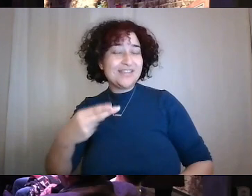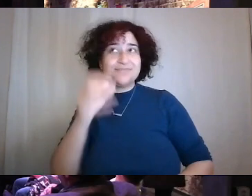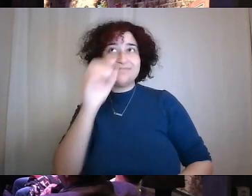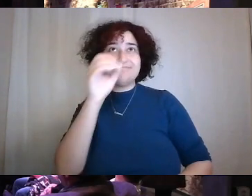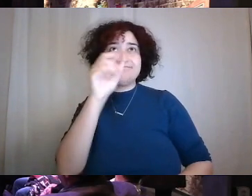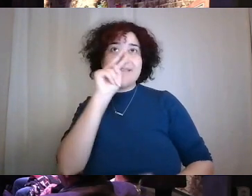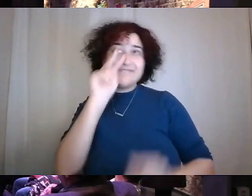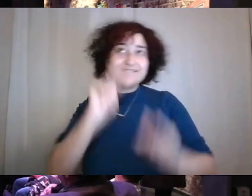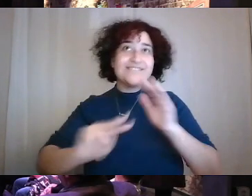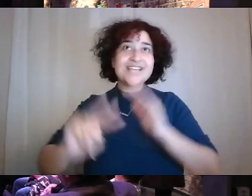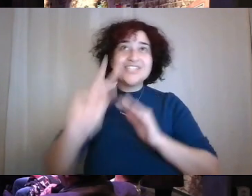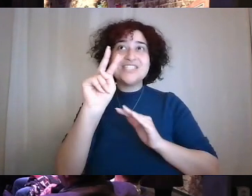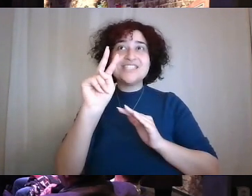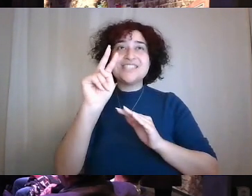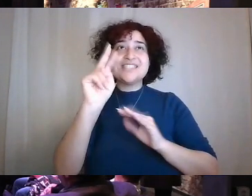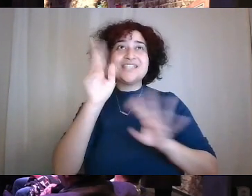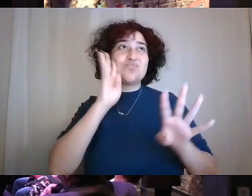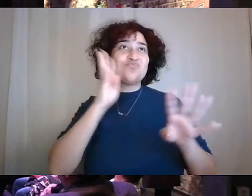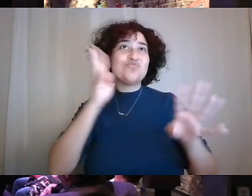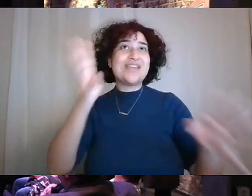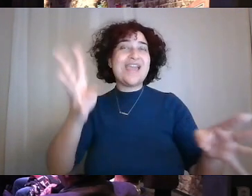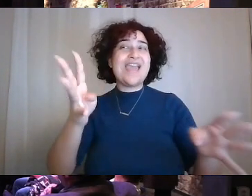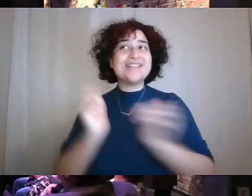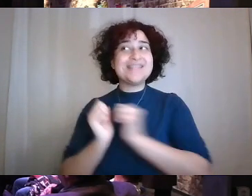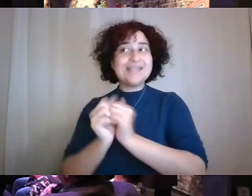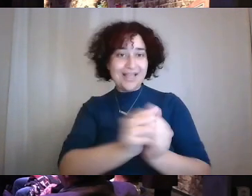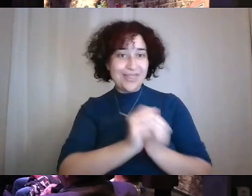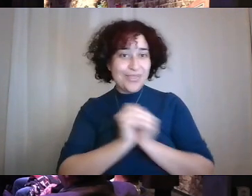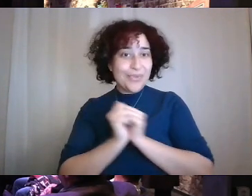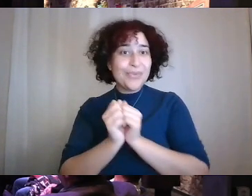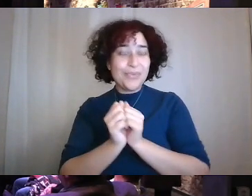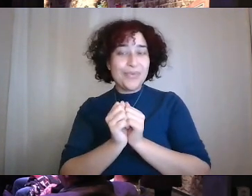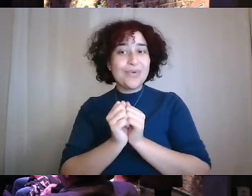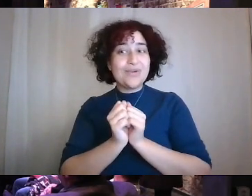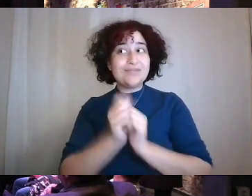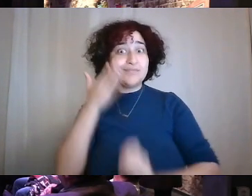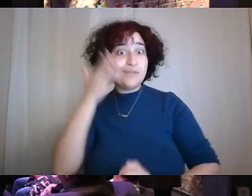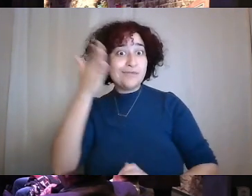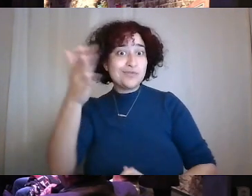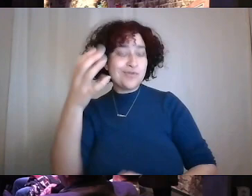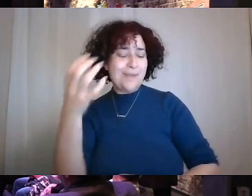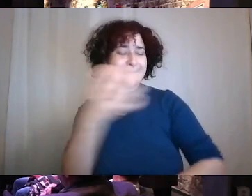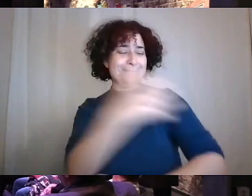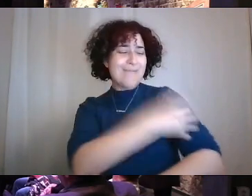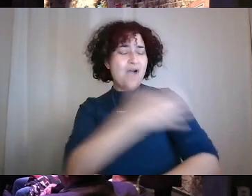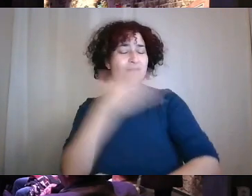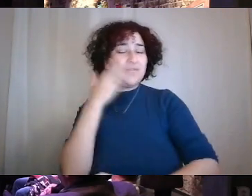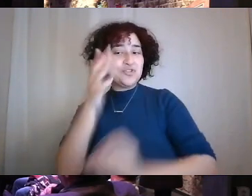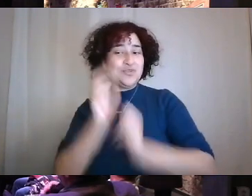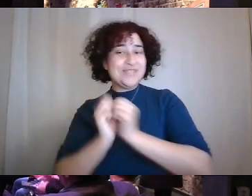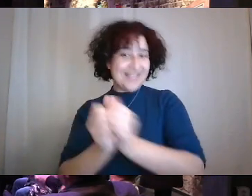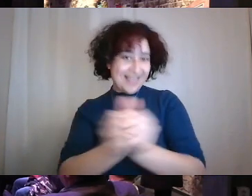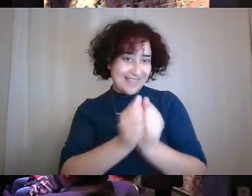create together the future, a powerful future together. So thanks.